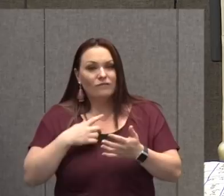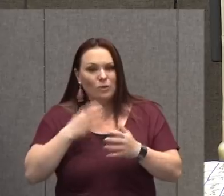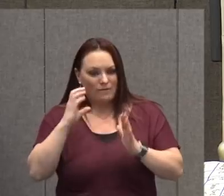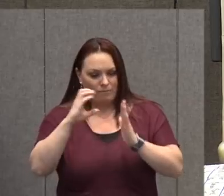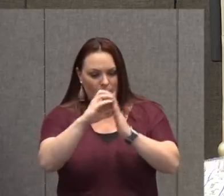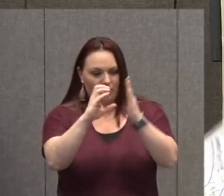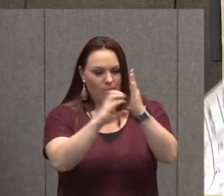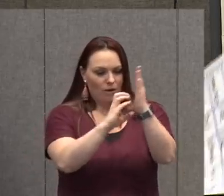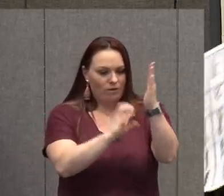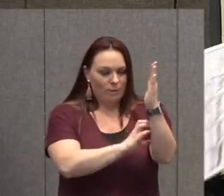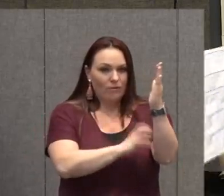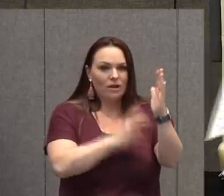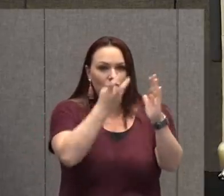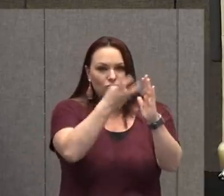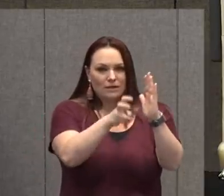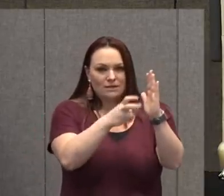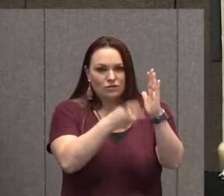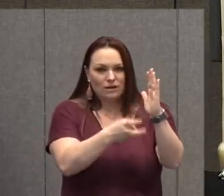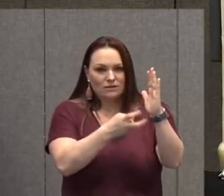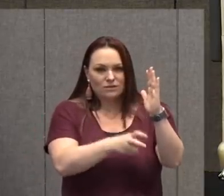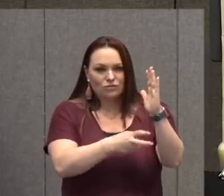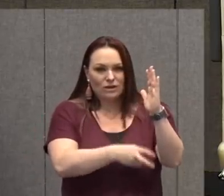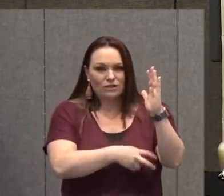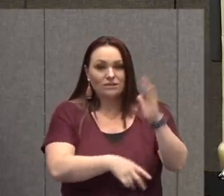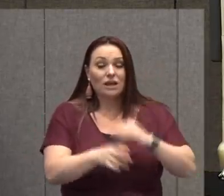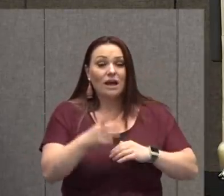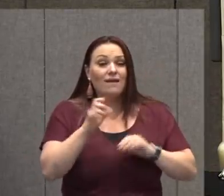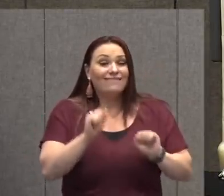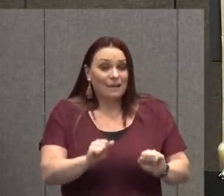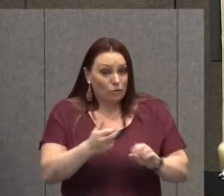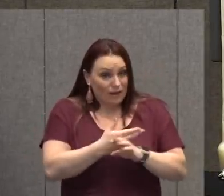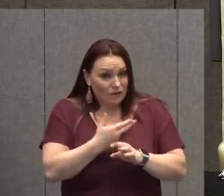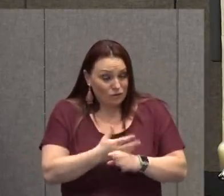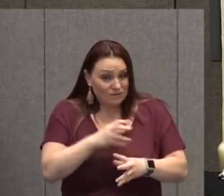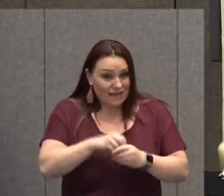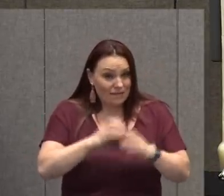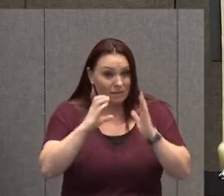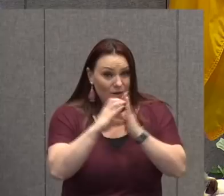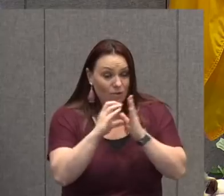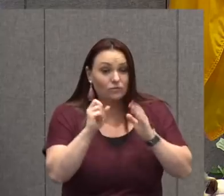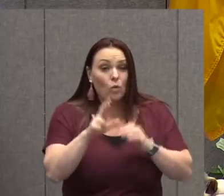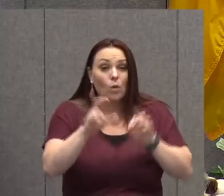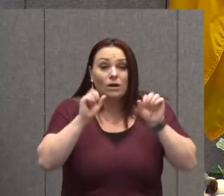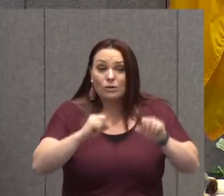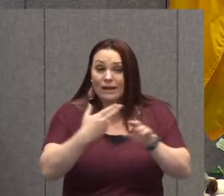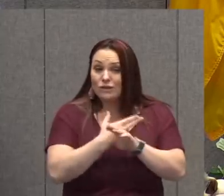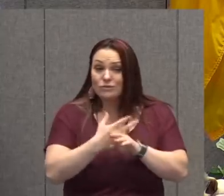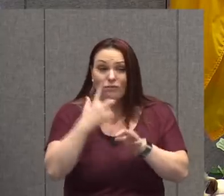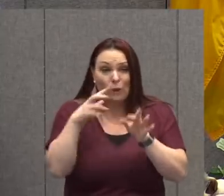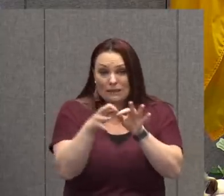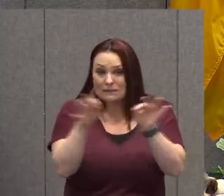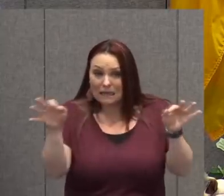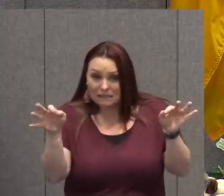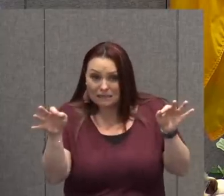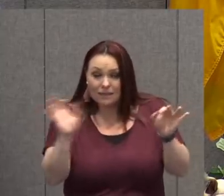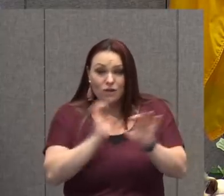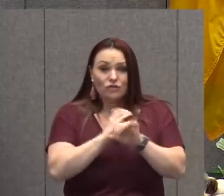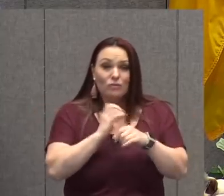to the next, or even use in your sentences to make your sentence lengths different